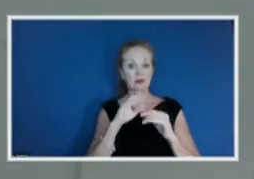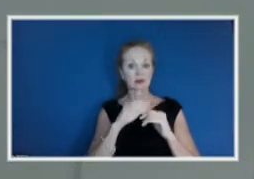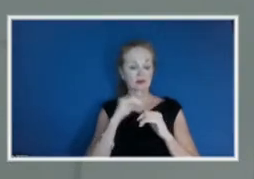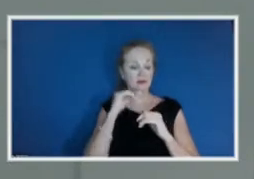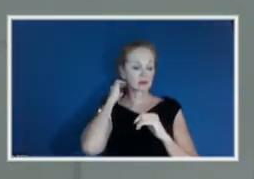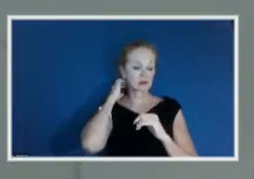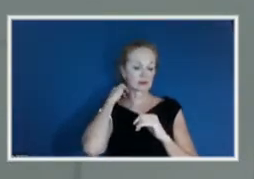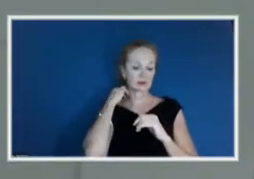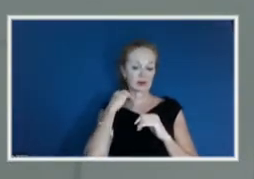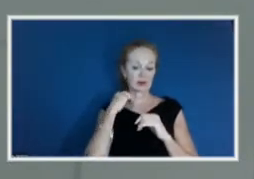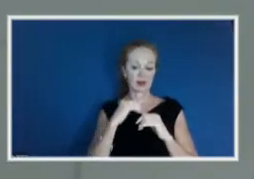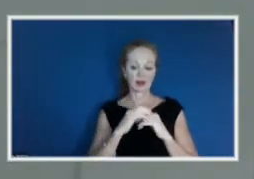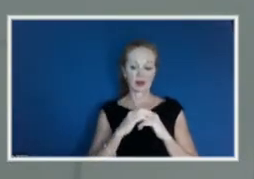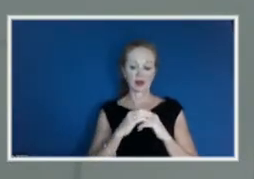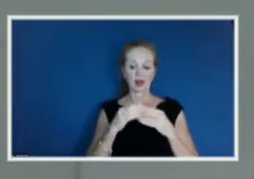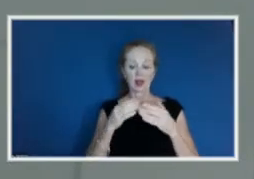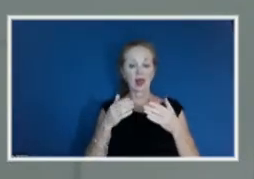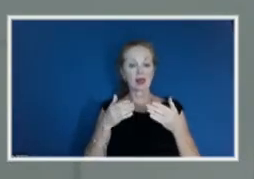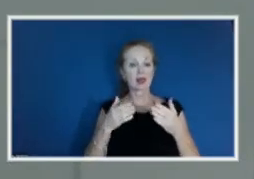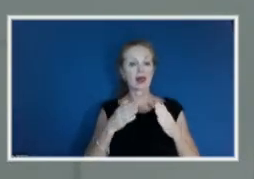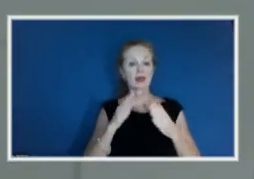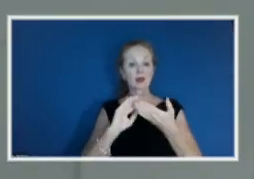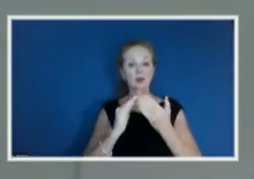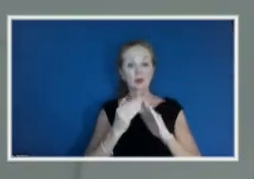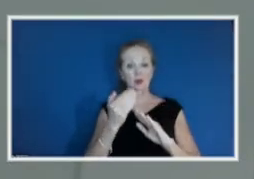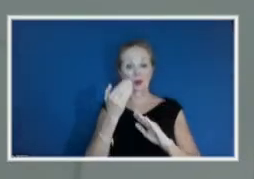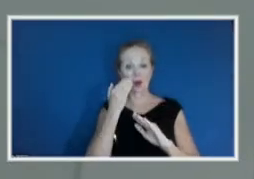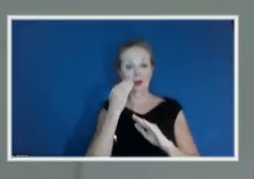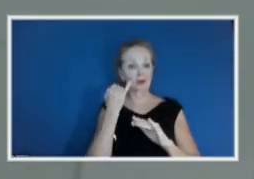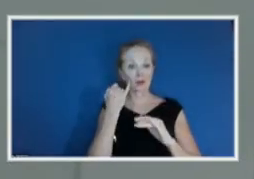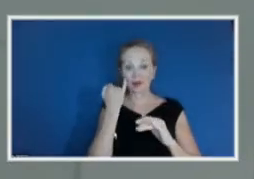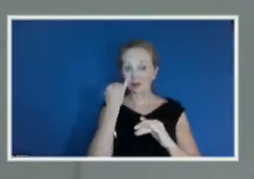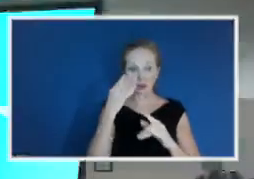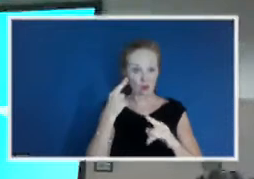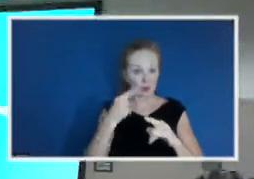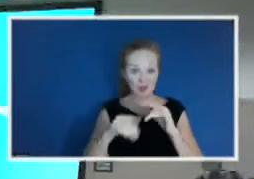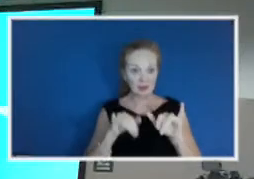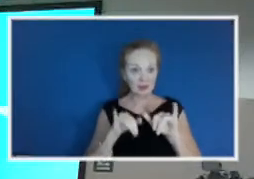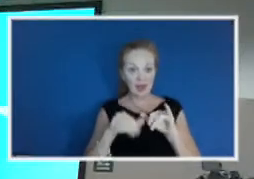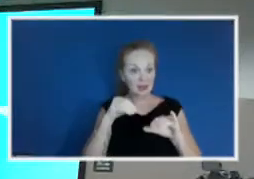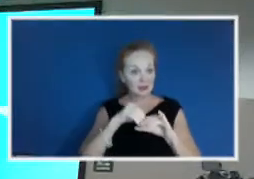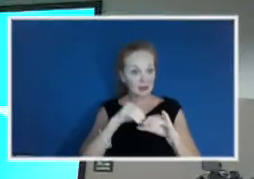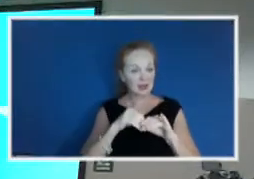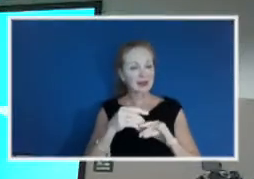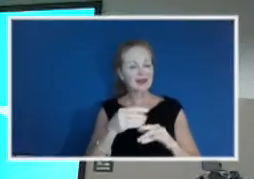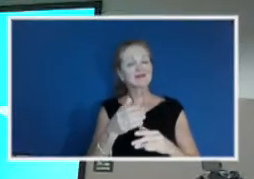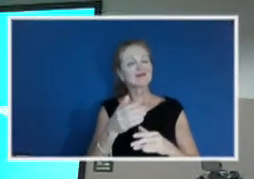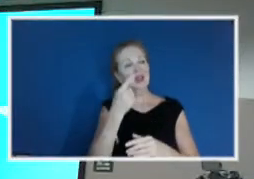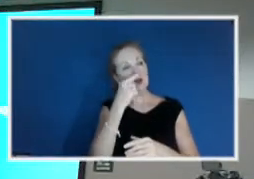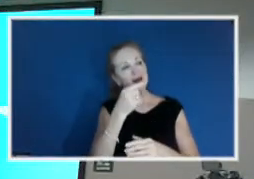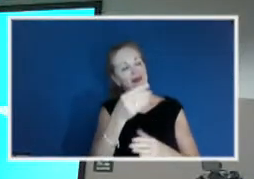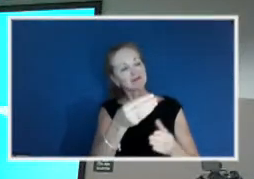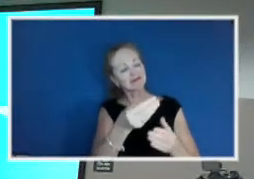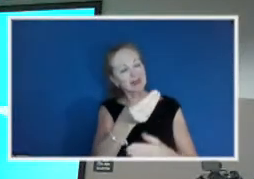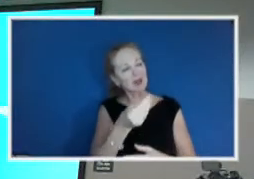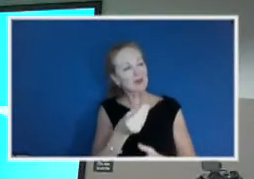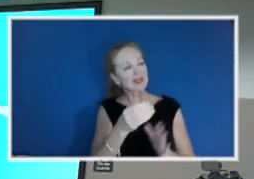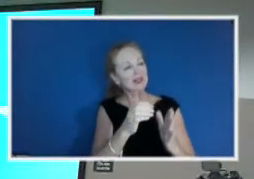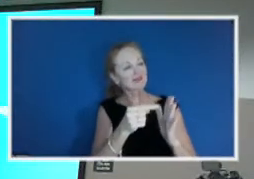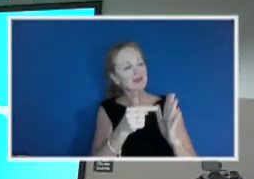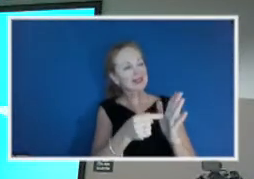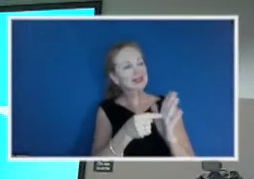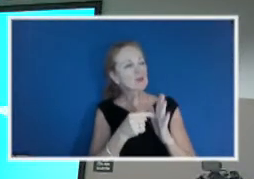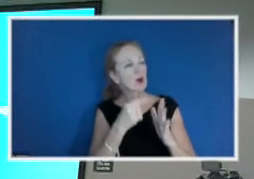to at least let the community know if you can't stay inside. So can you give me an example of what it would look like if it's